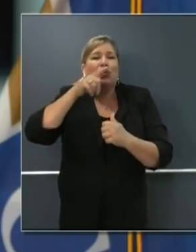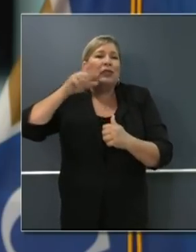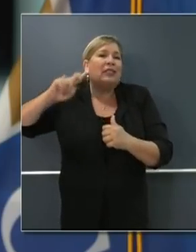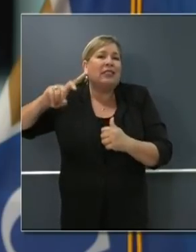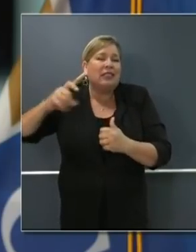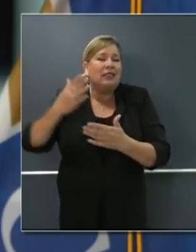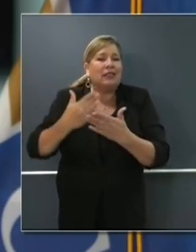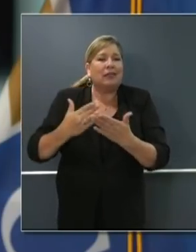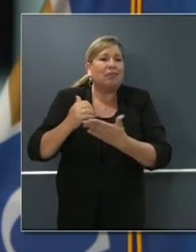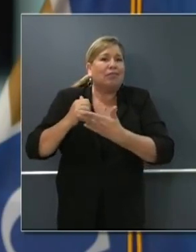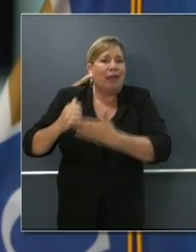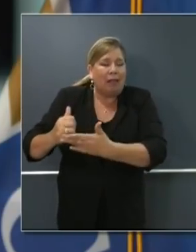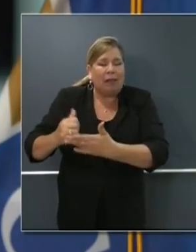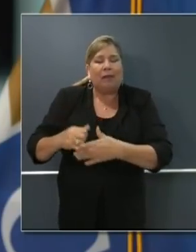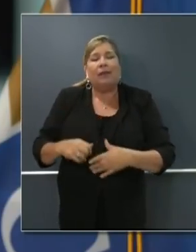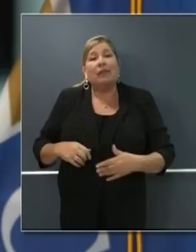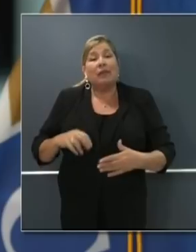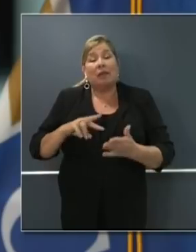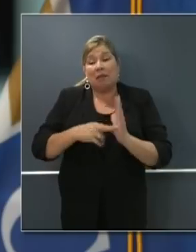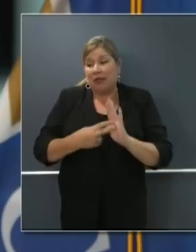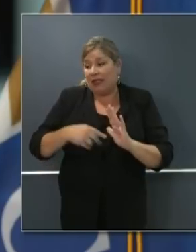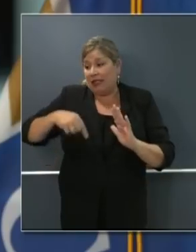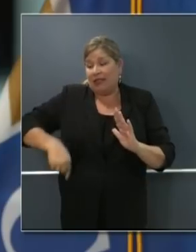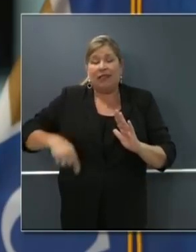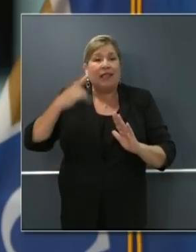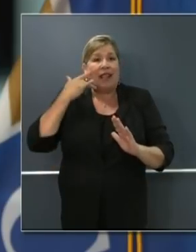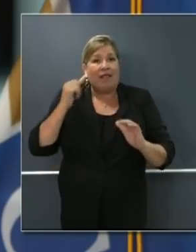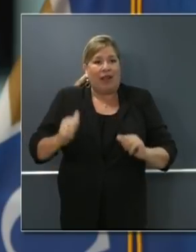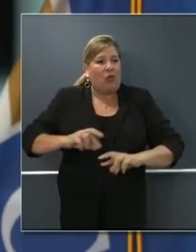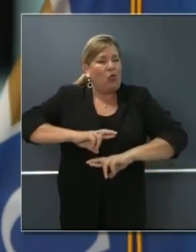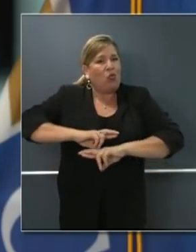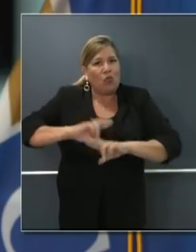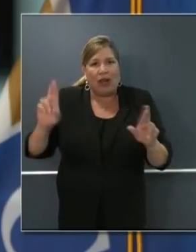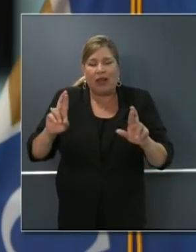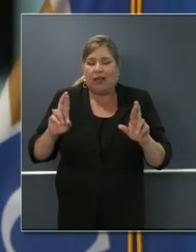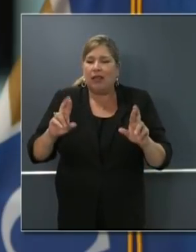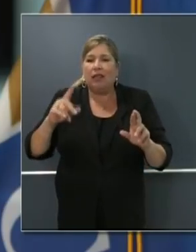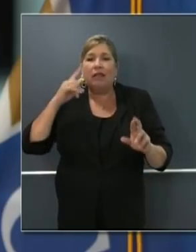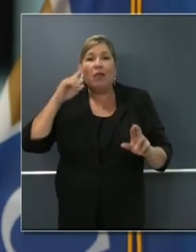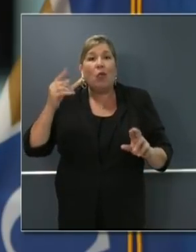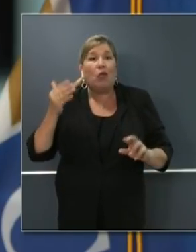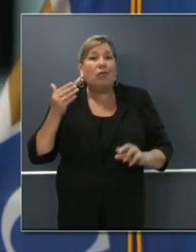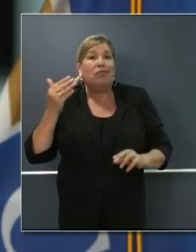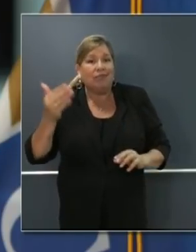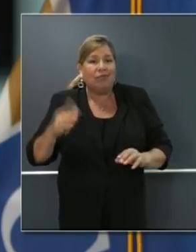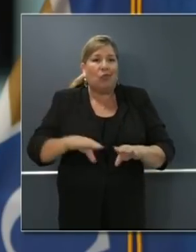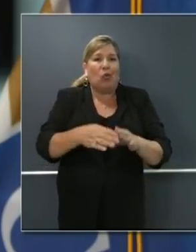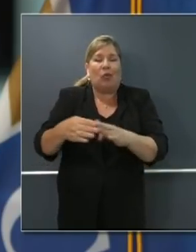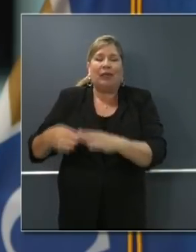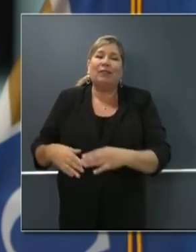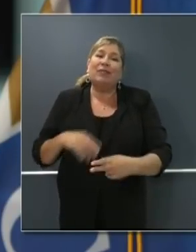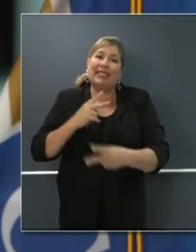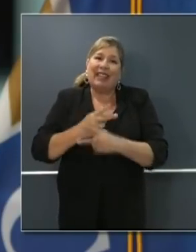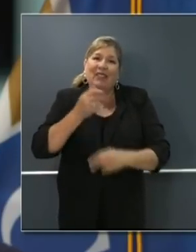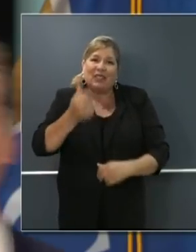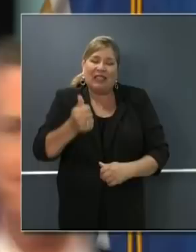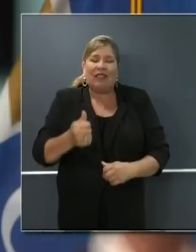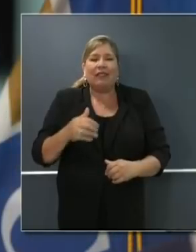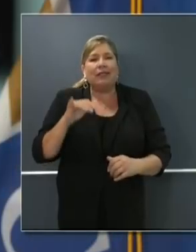vulnerable and get this state ready and prepared for our comeback. Take care, everybody. Stay